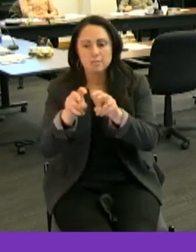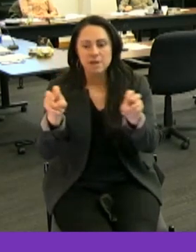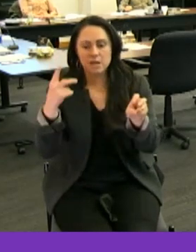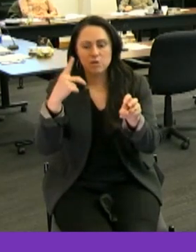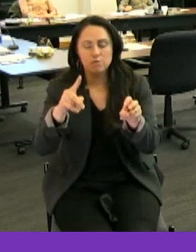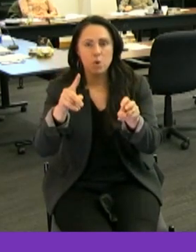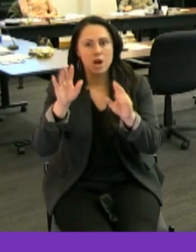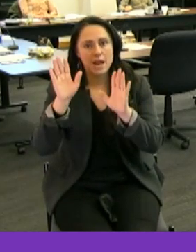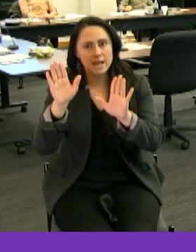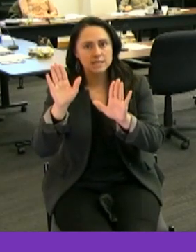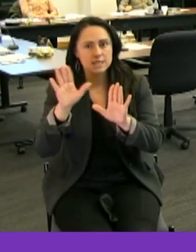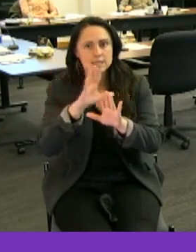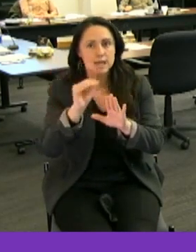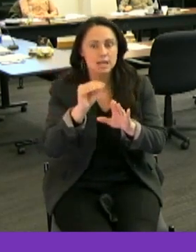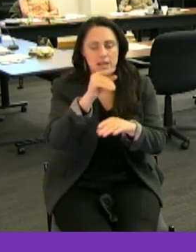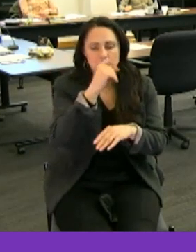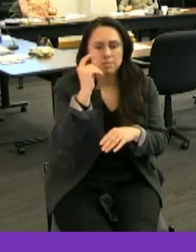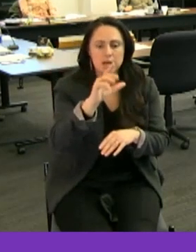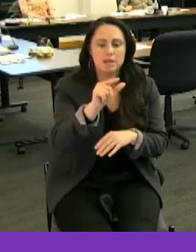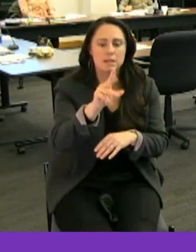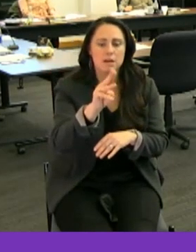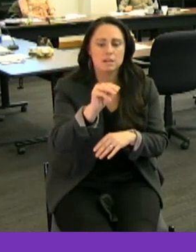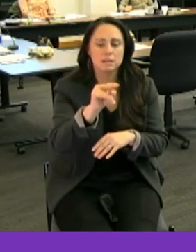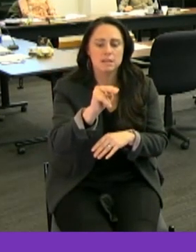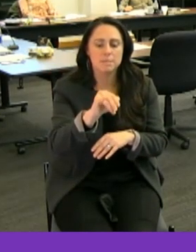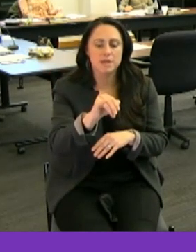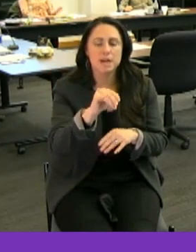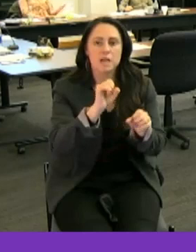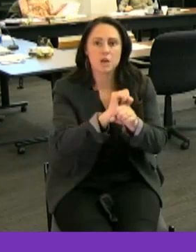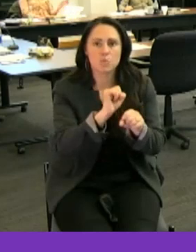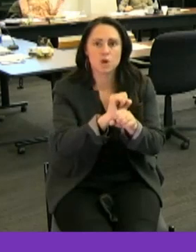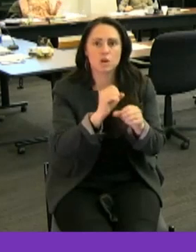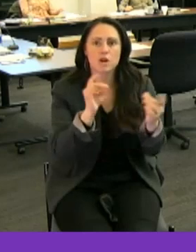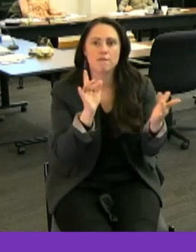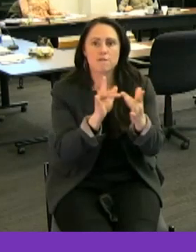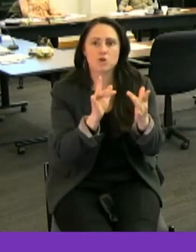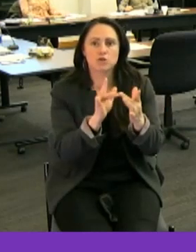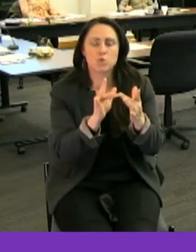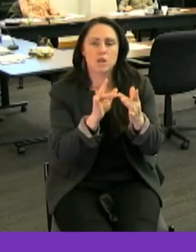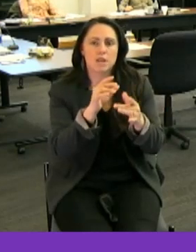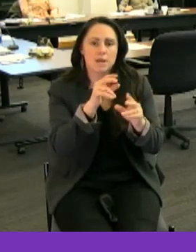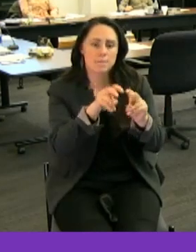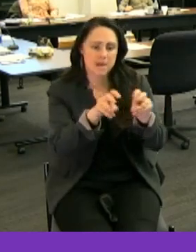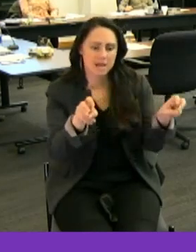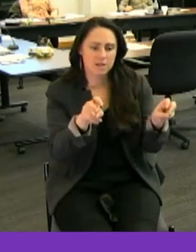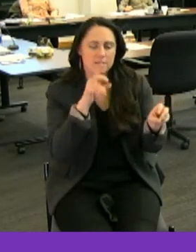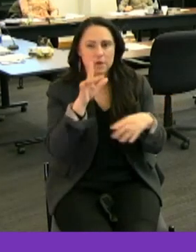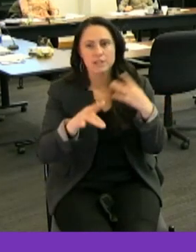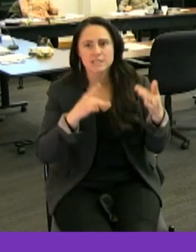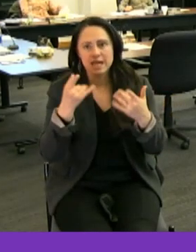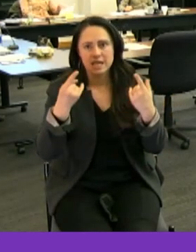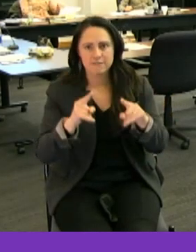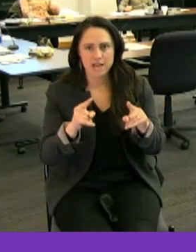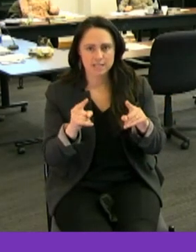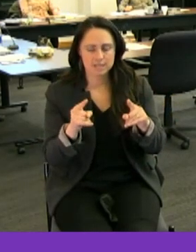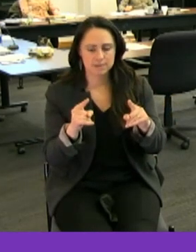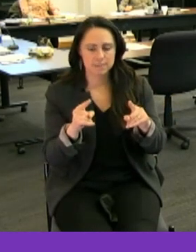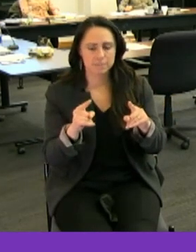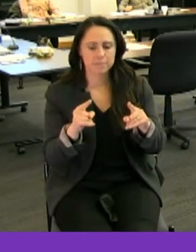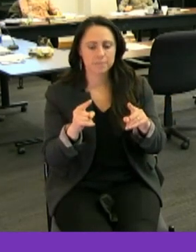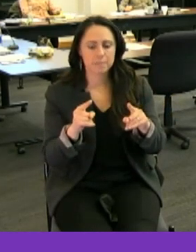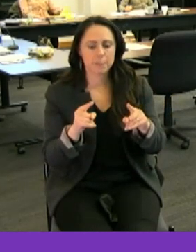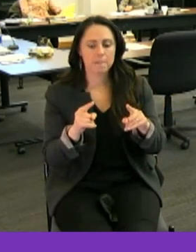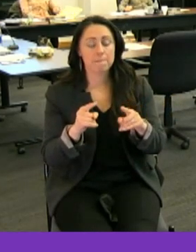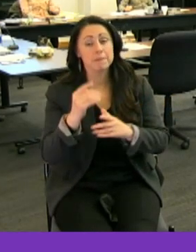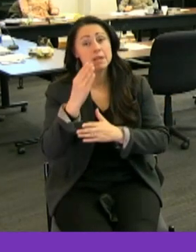Excellence, and the Black Alumni at Work virtual panel. So very exciting events coming up.